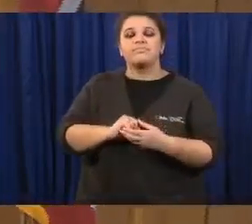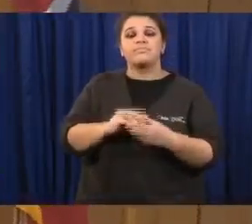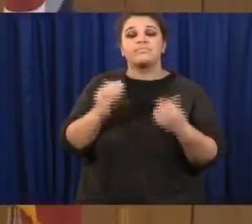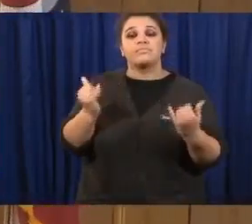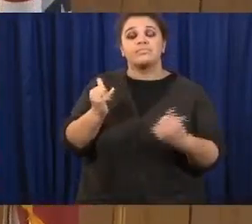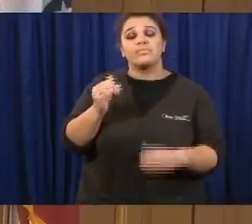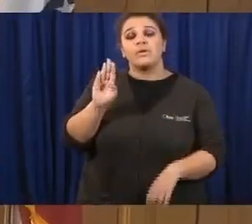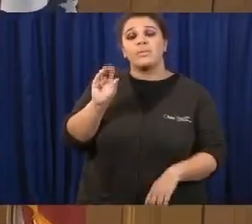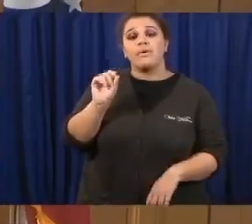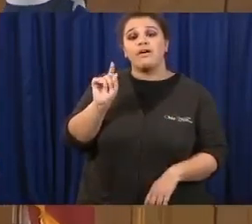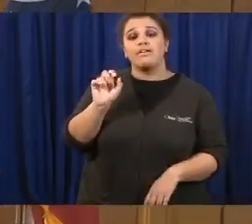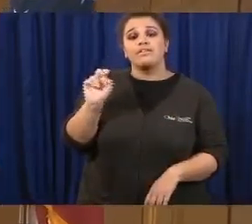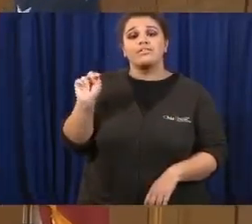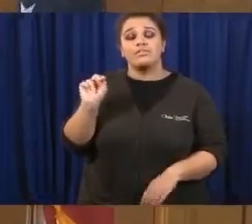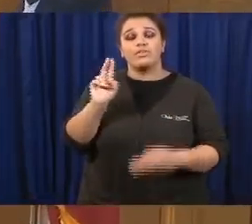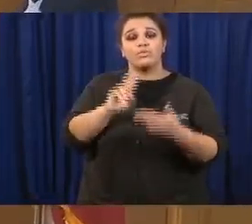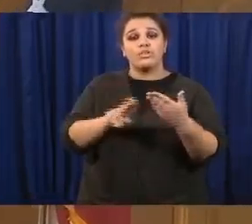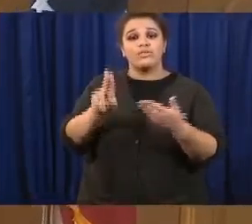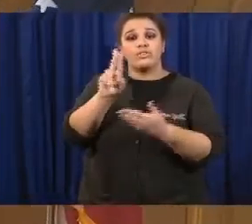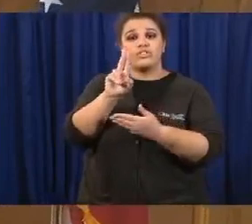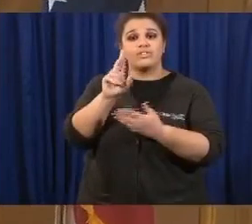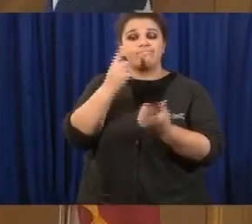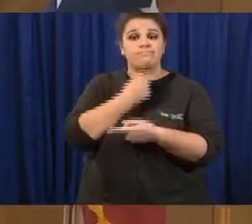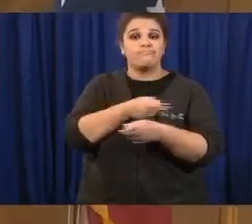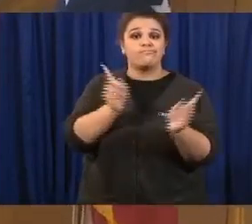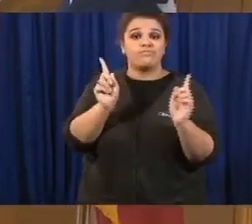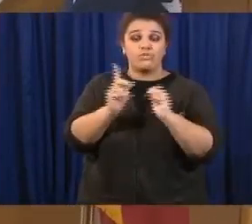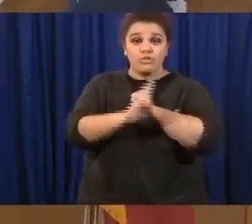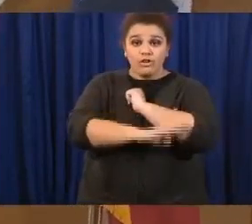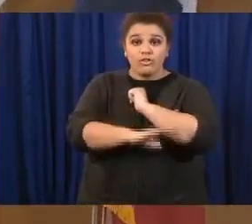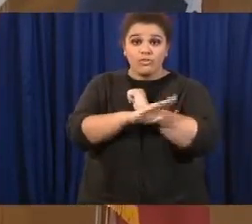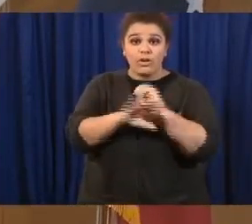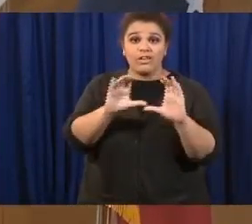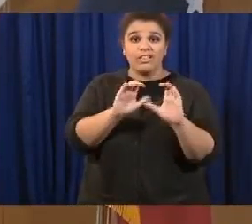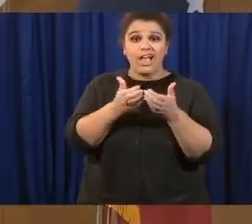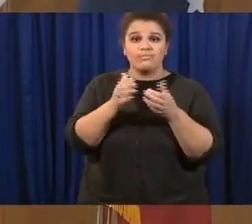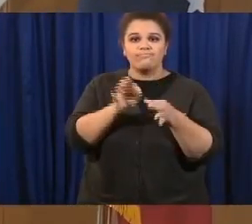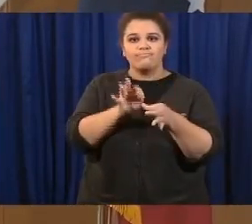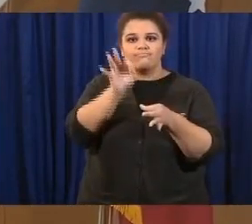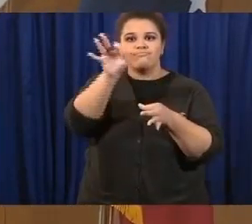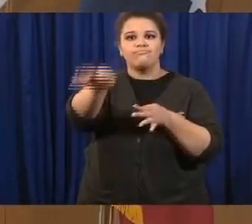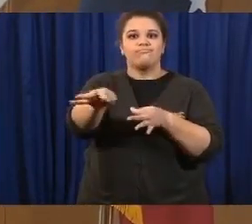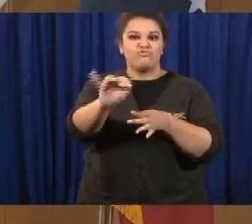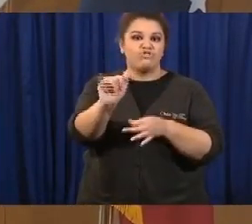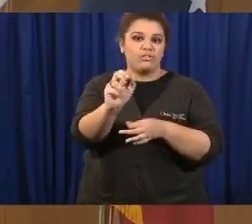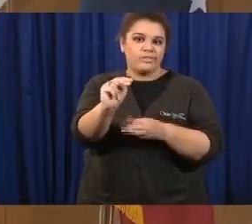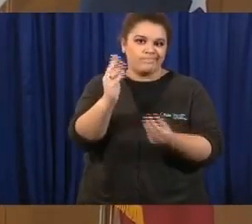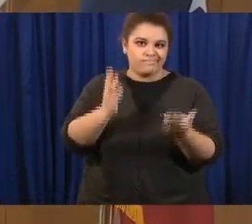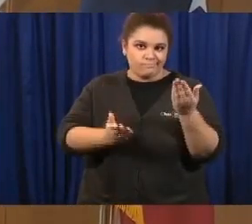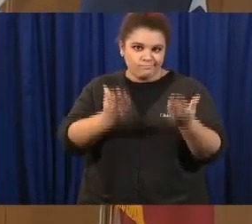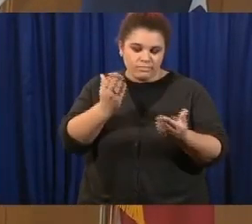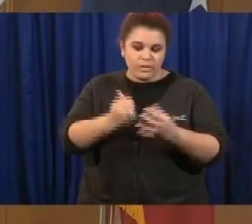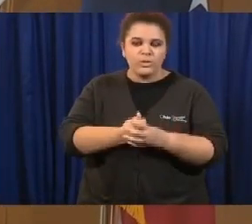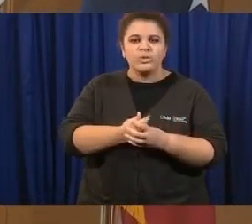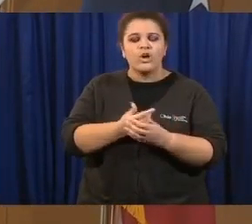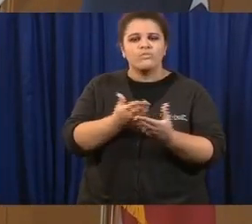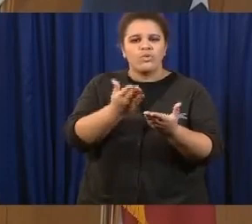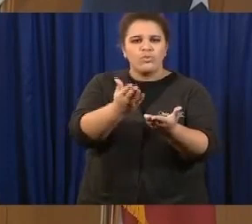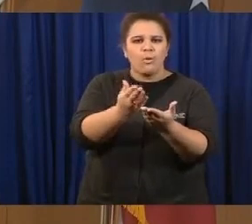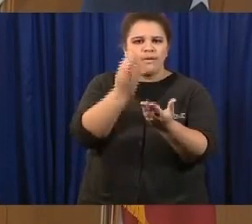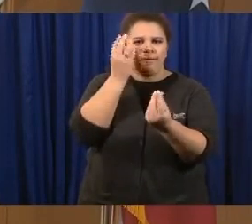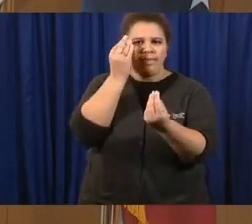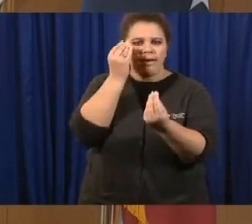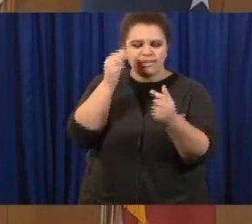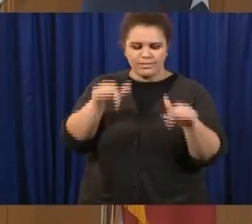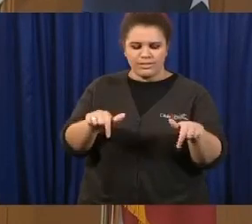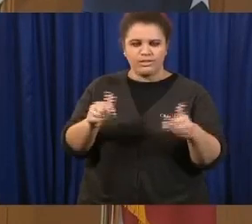just announced it may postpone fall term until January. Governor, I'd like to know where your head is about colleges opening up here in the